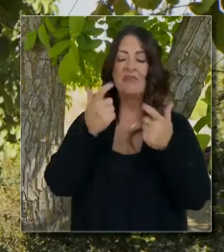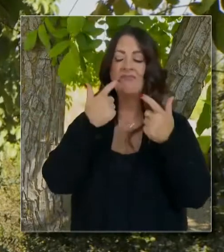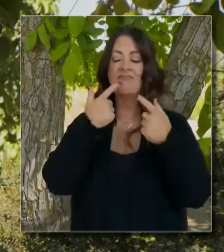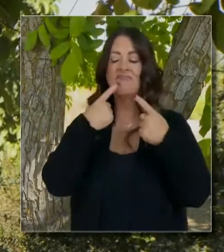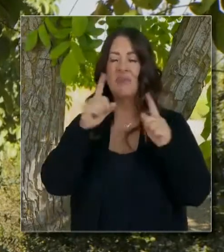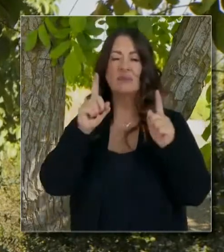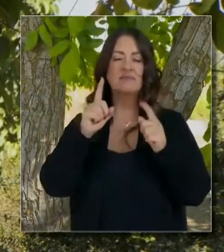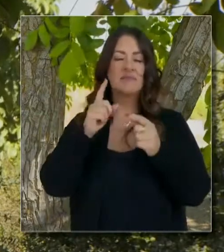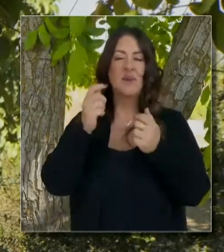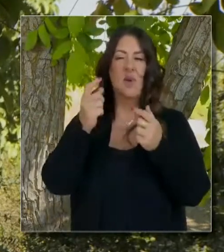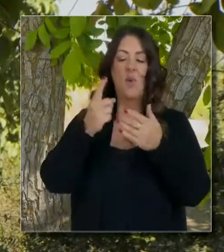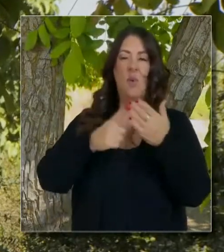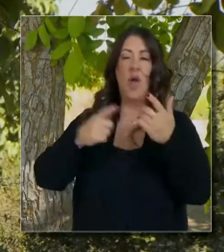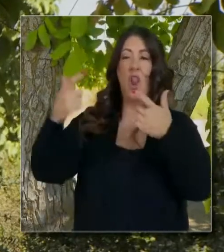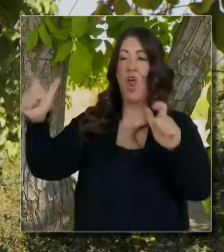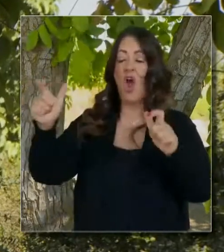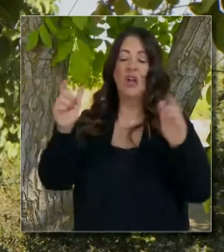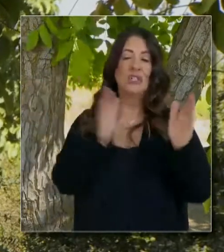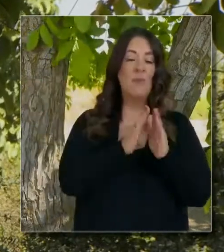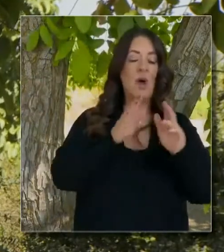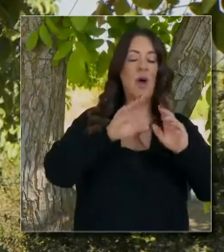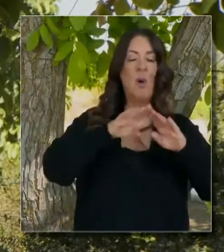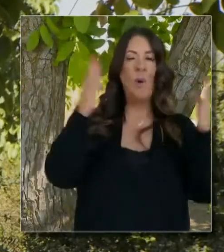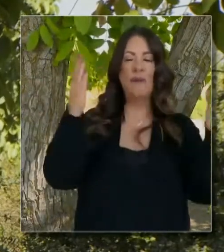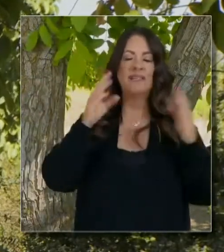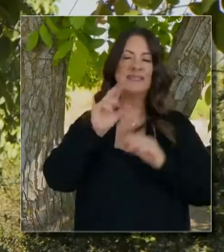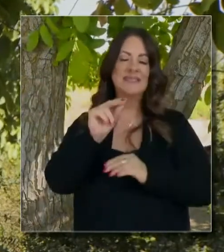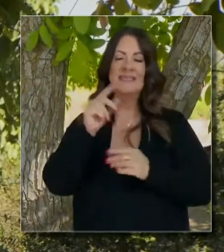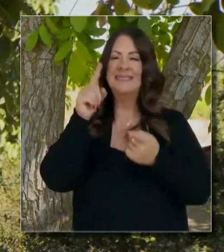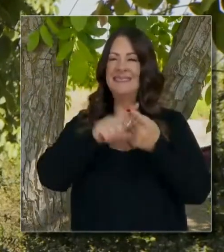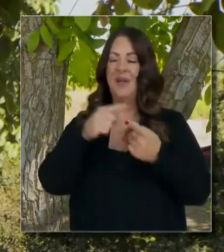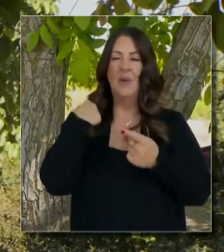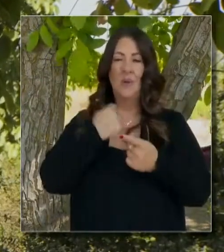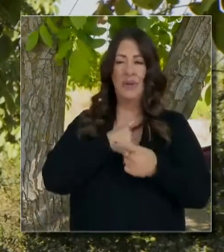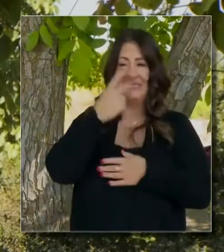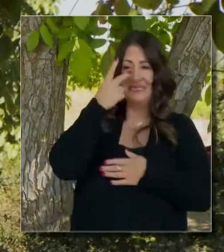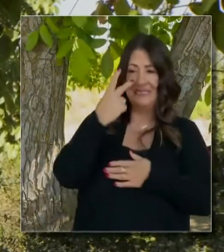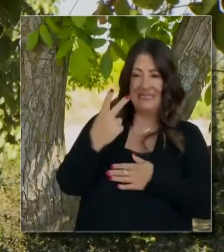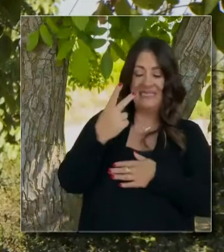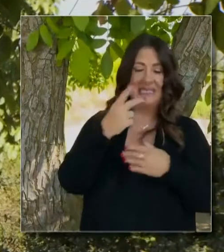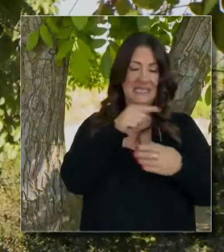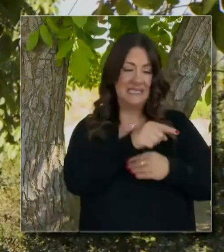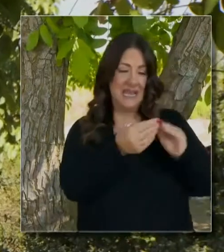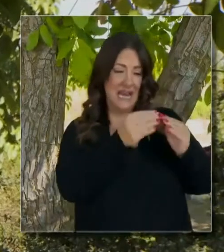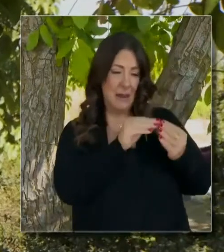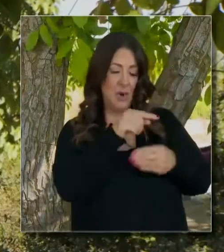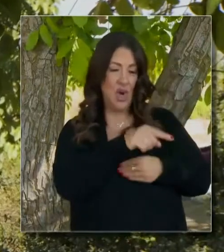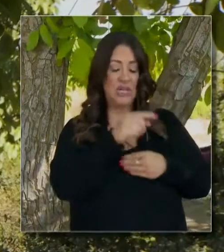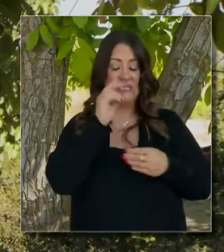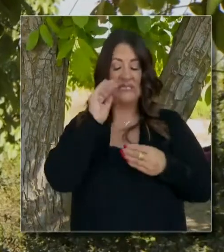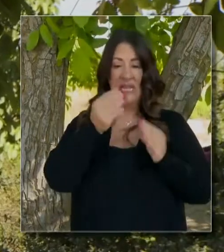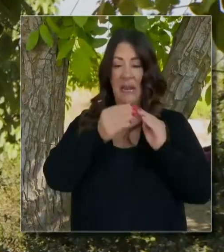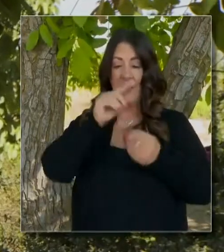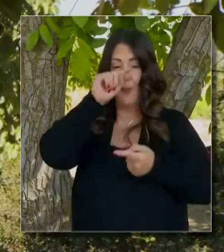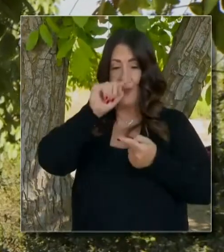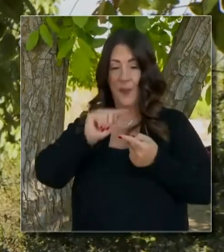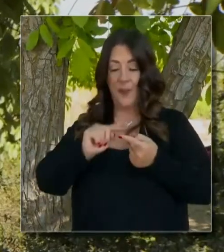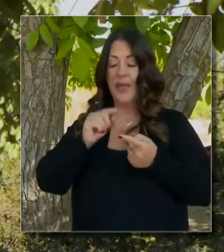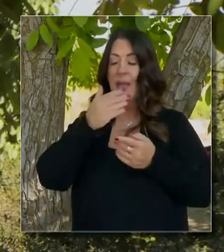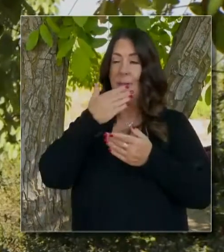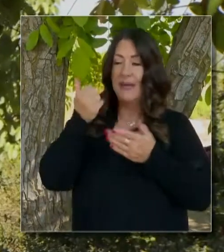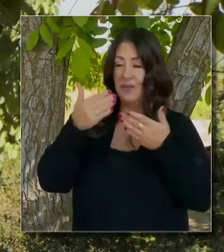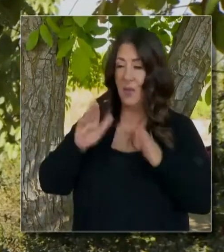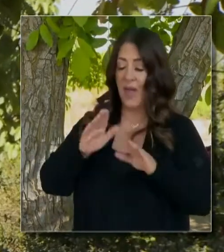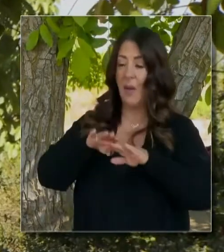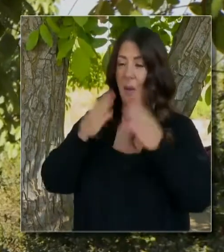larger theme parks opening until we see more stability in terms of the data. And I believe last